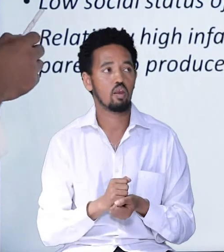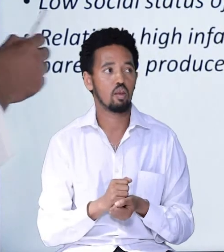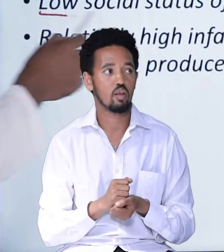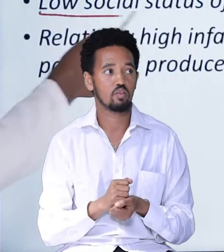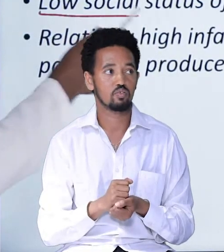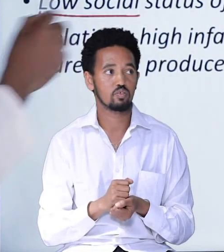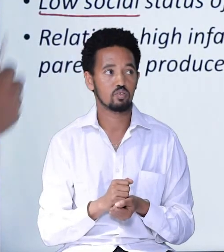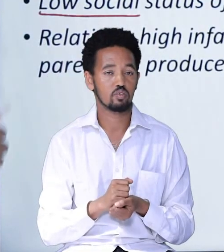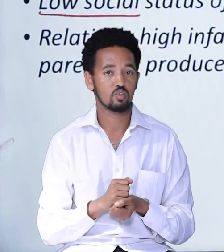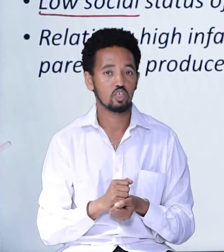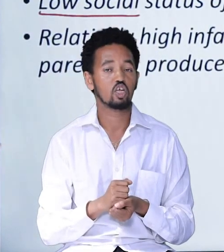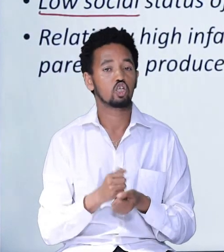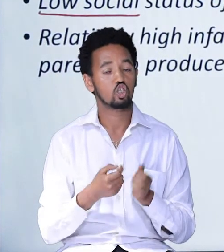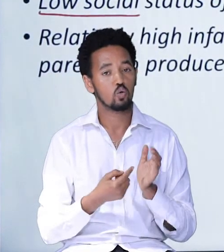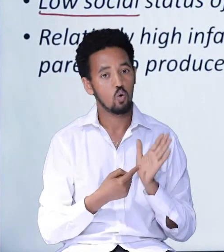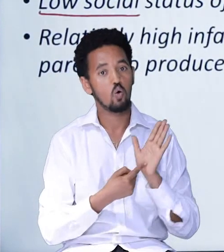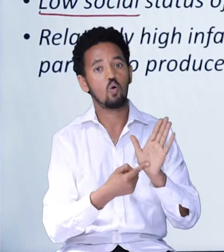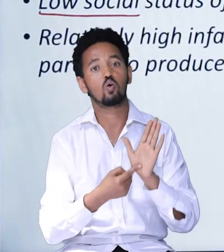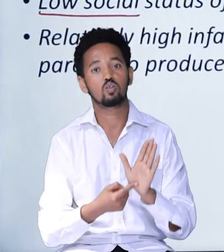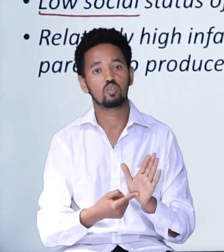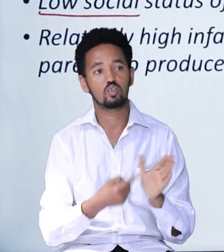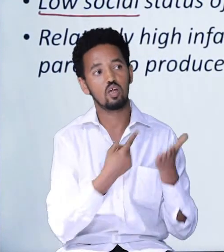The social status shown here.